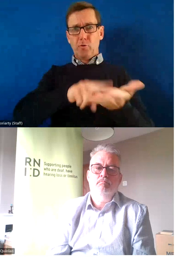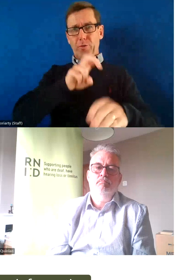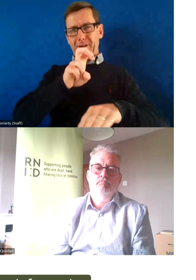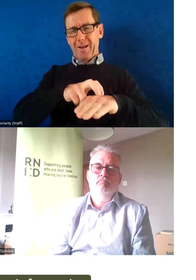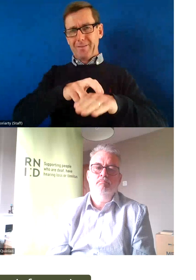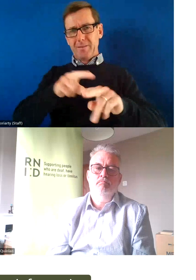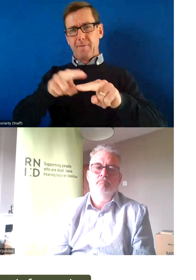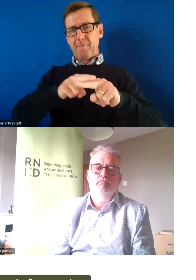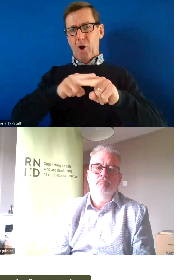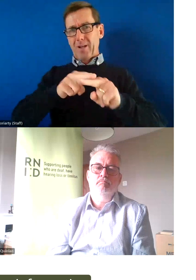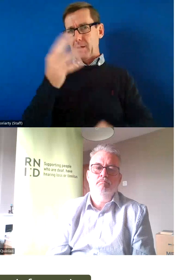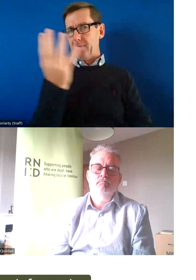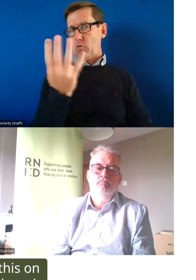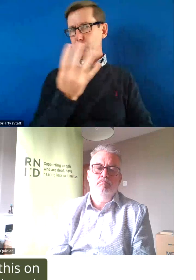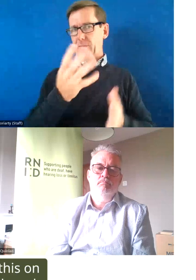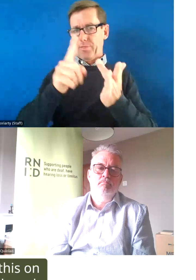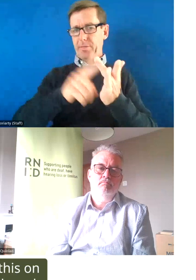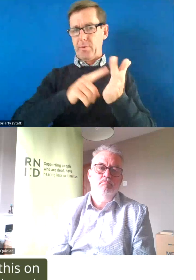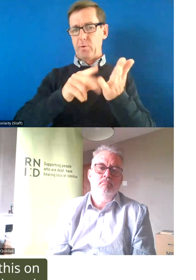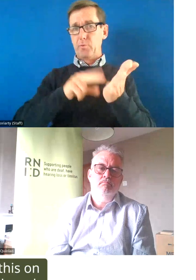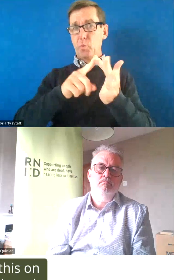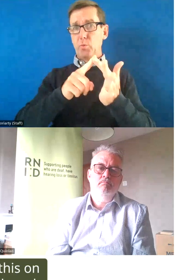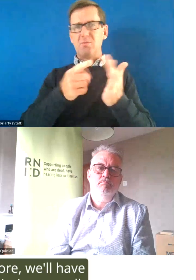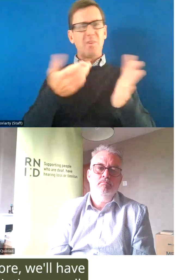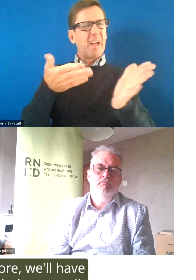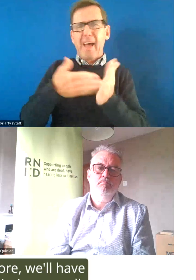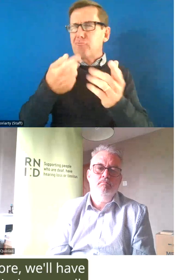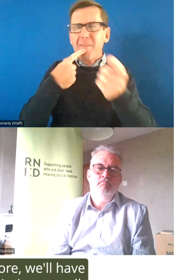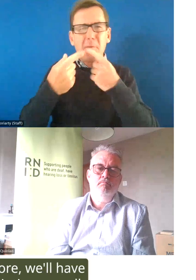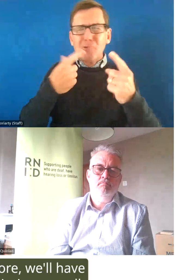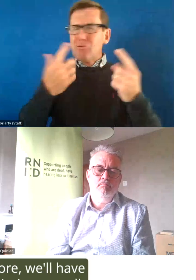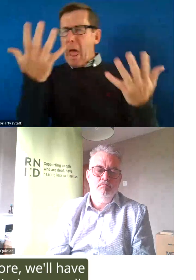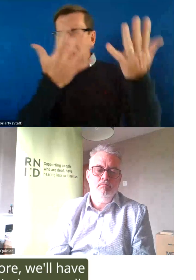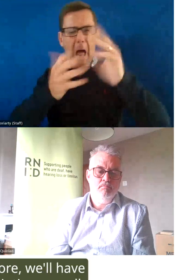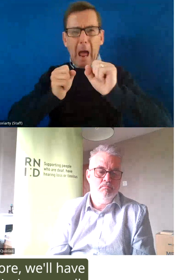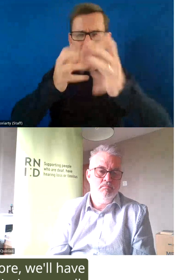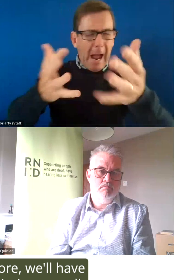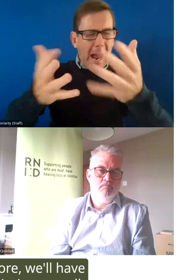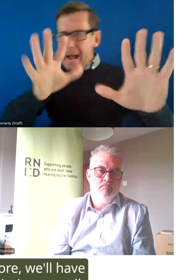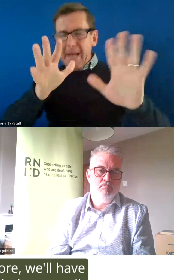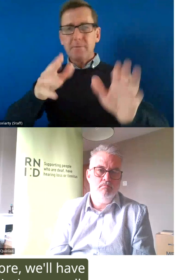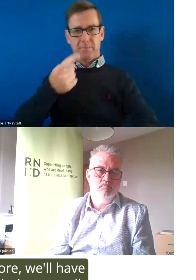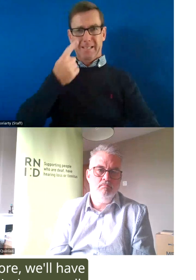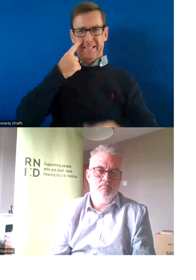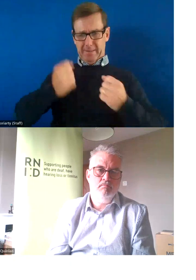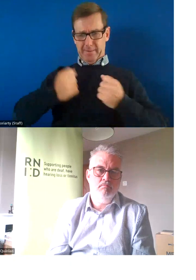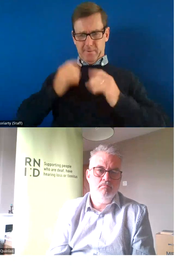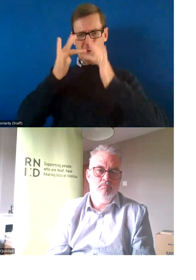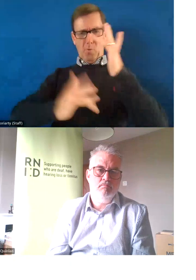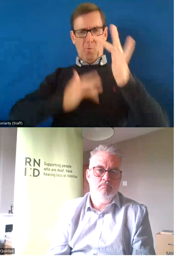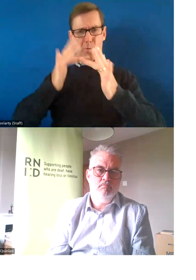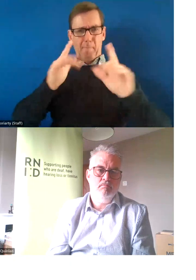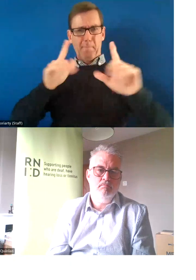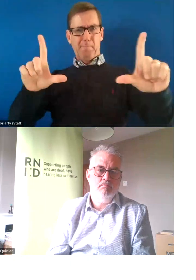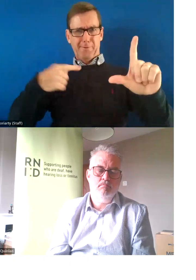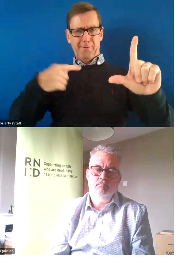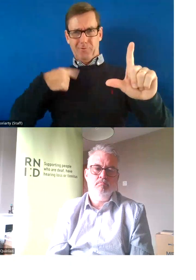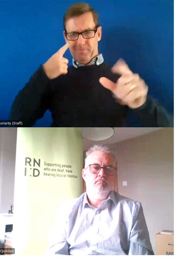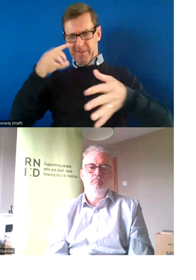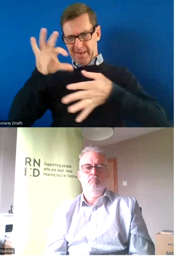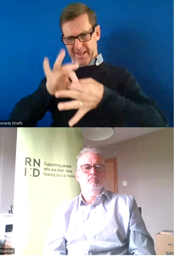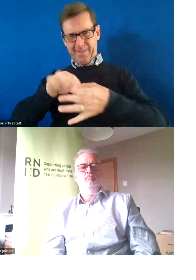Ireland. You can find out more information about all of this on our website, though, and as I've said before, we'll have the link in the description as well.